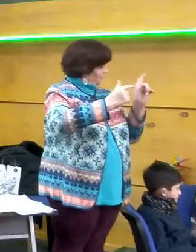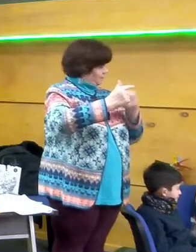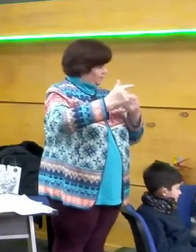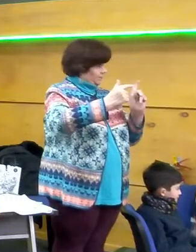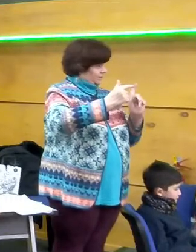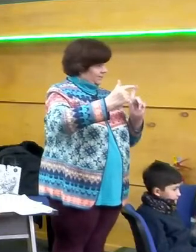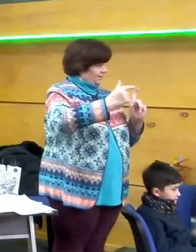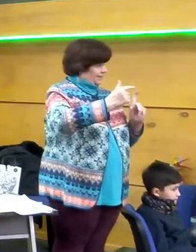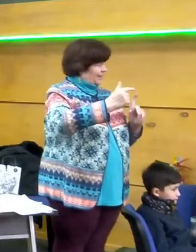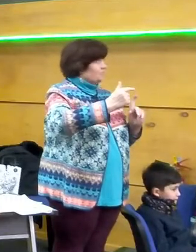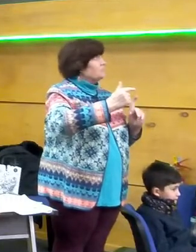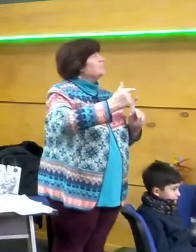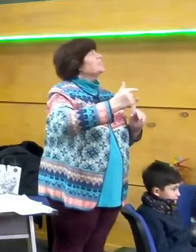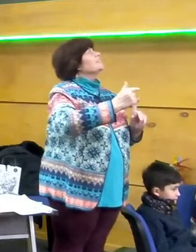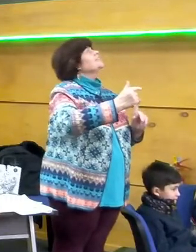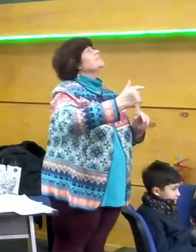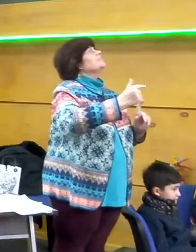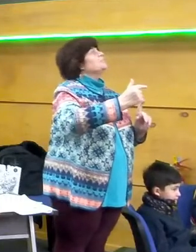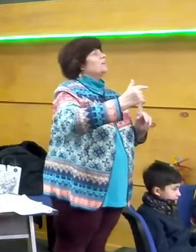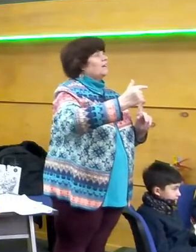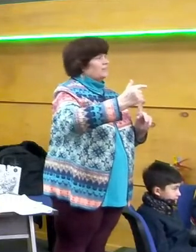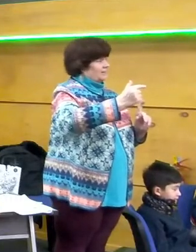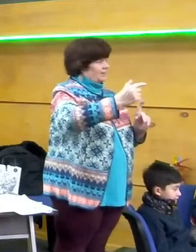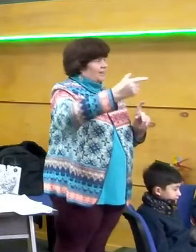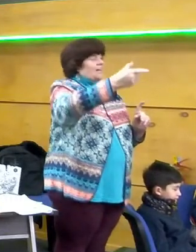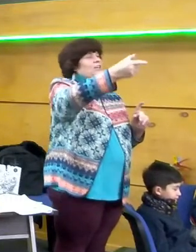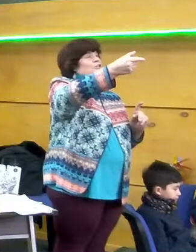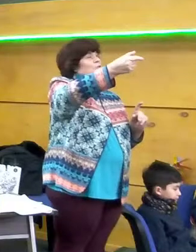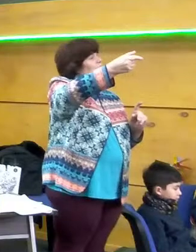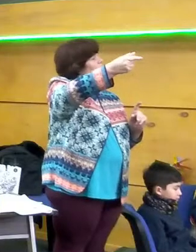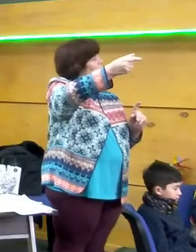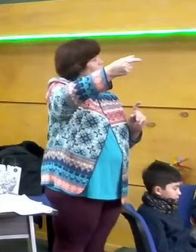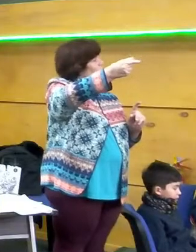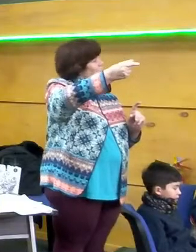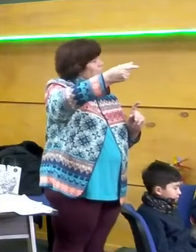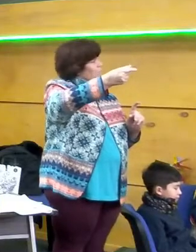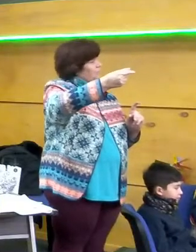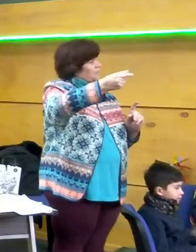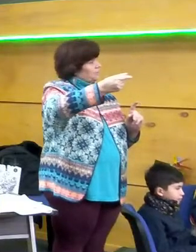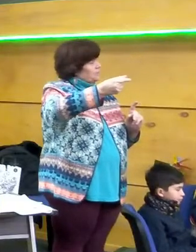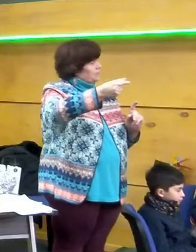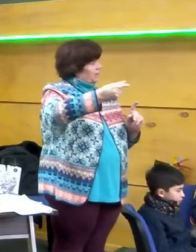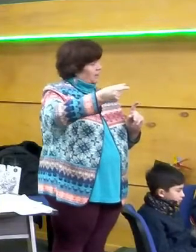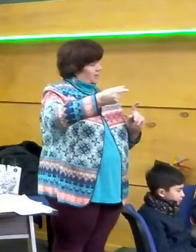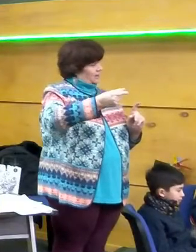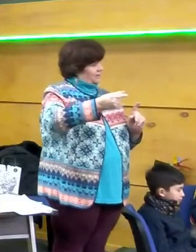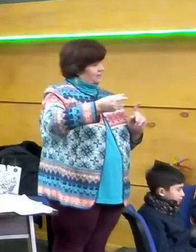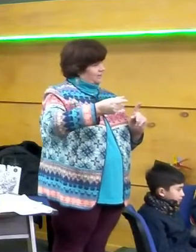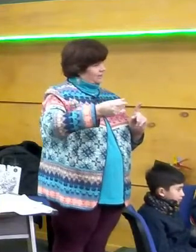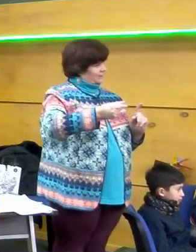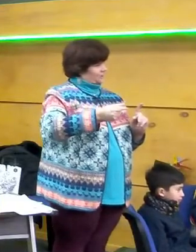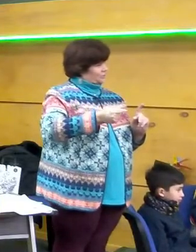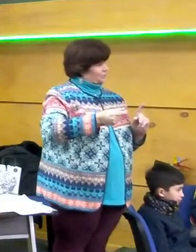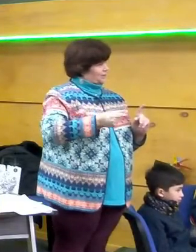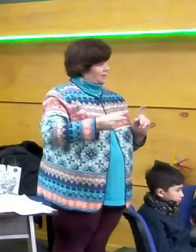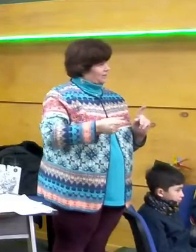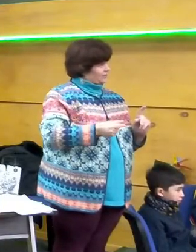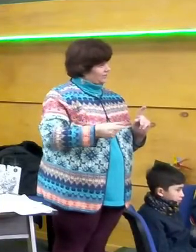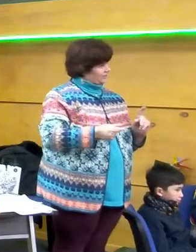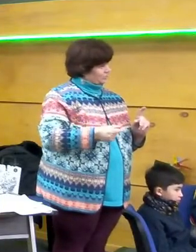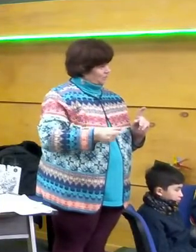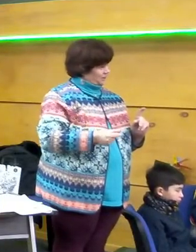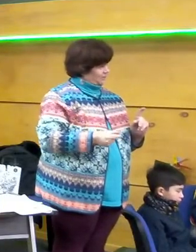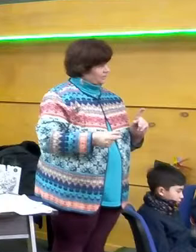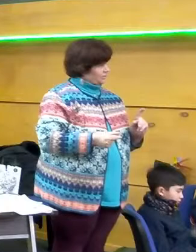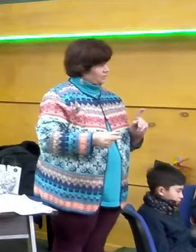her place. And she can continue on. Usually you can use your finger to go high and you go